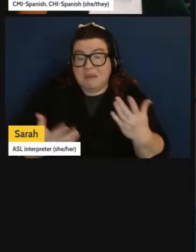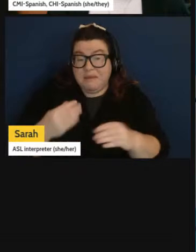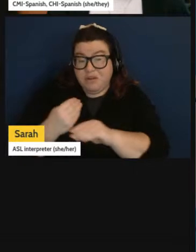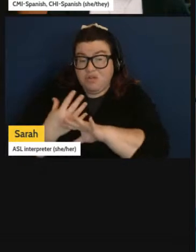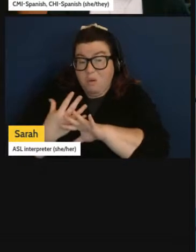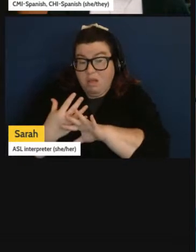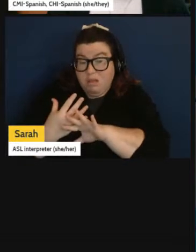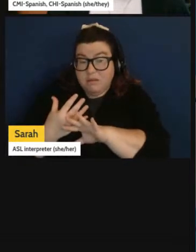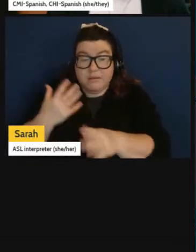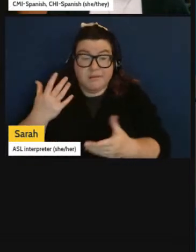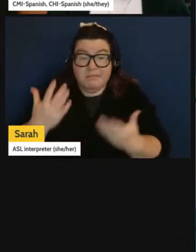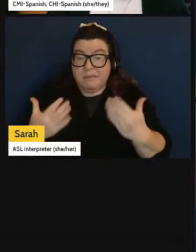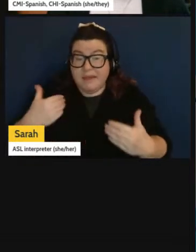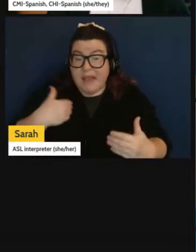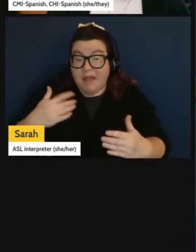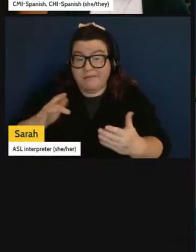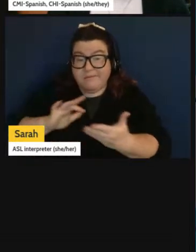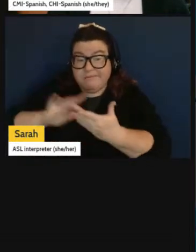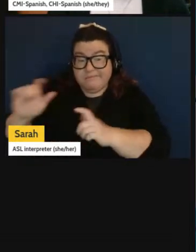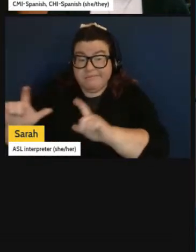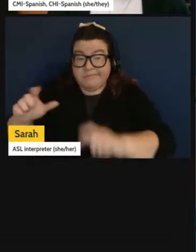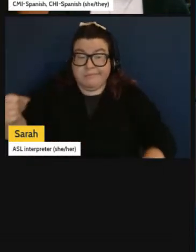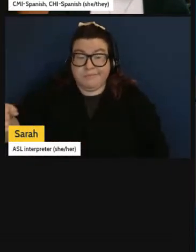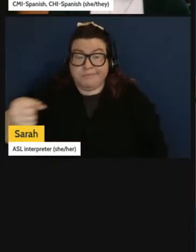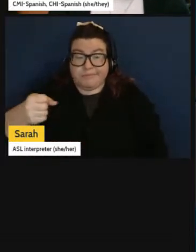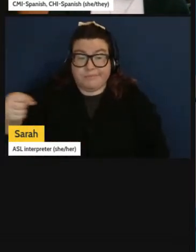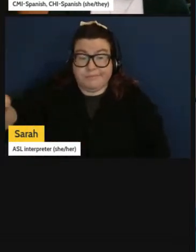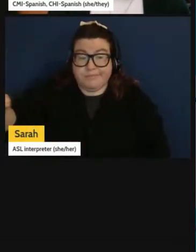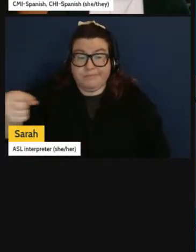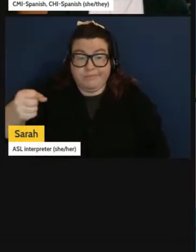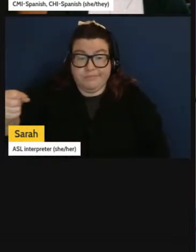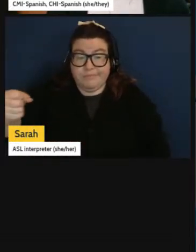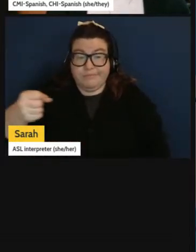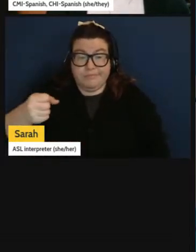potentially. Maybe they have you on the video cart and they're rolling you around.